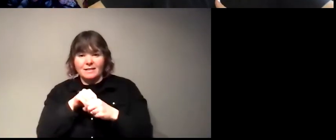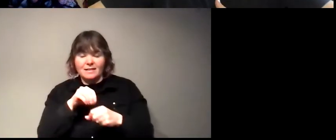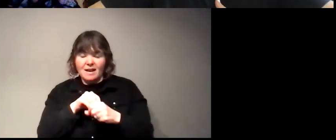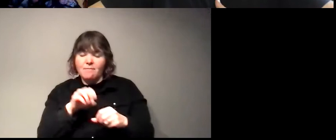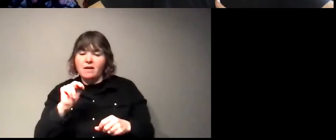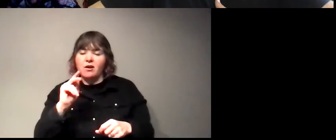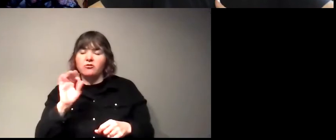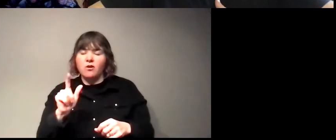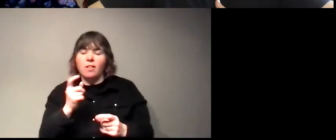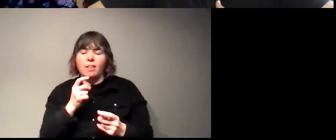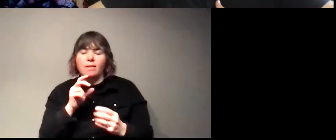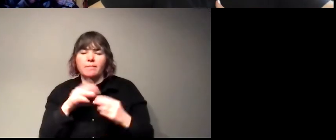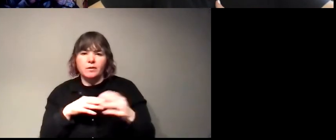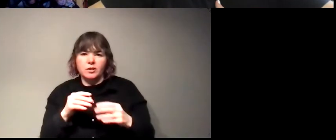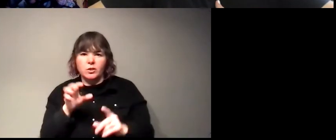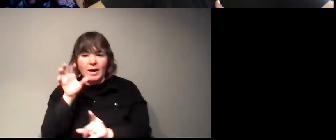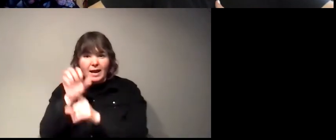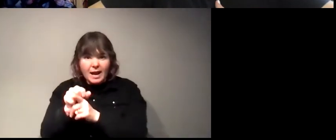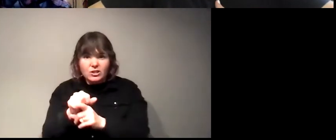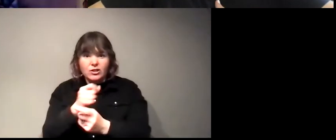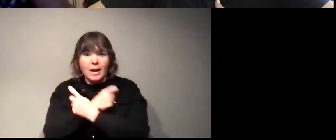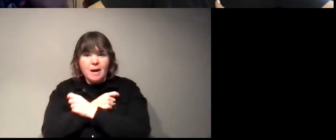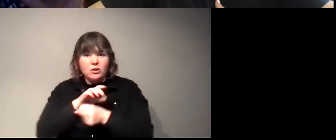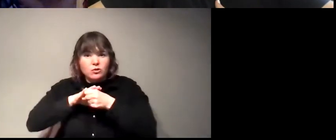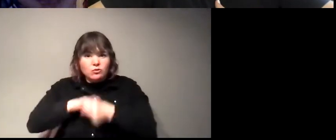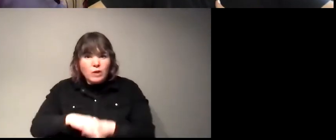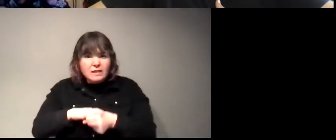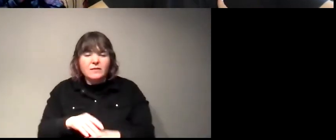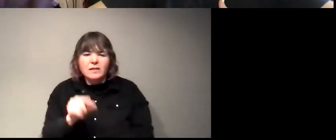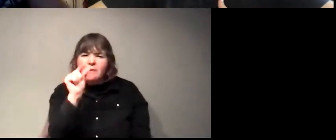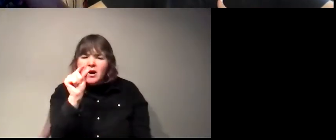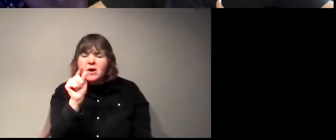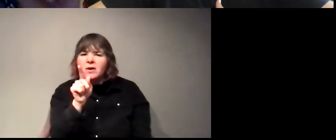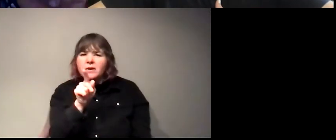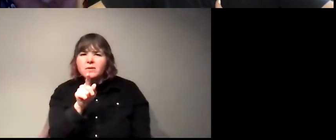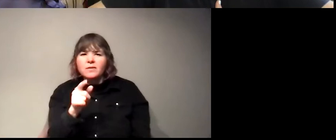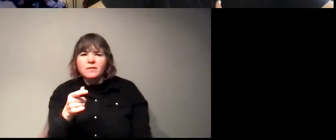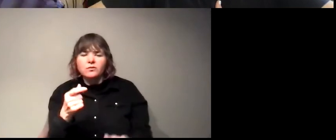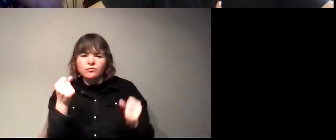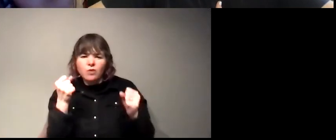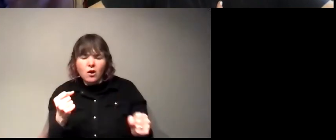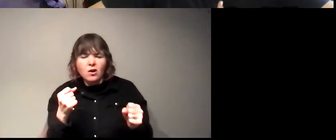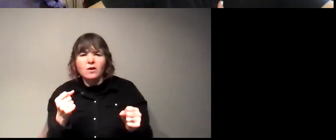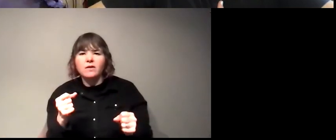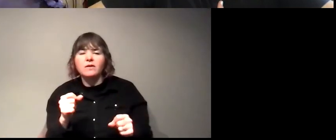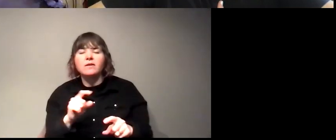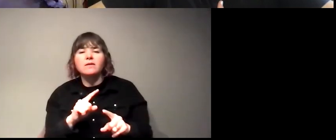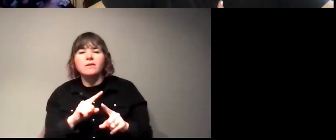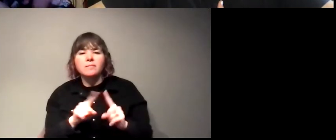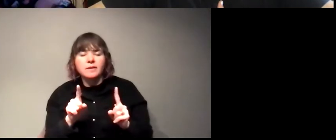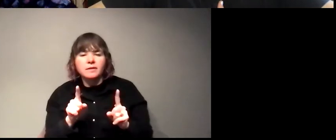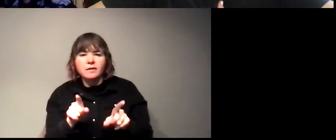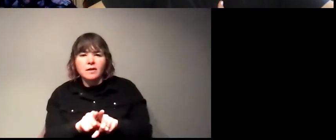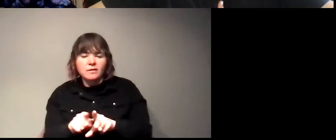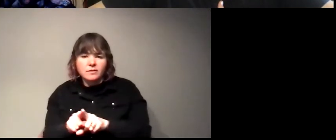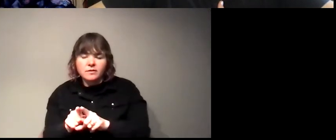and catching a bat is stressful because they are so tiny and they're so strong, but also agile